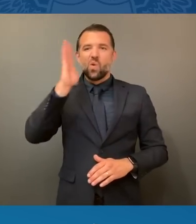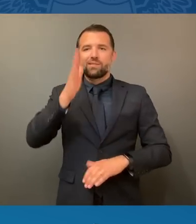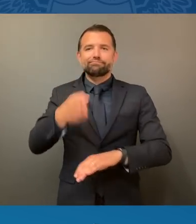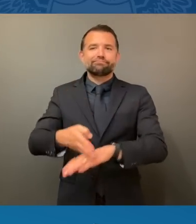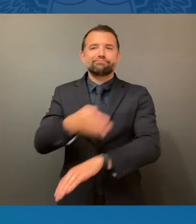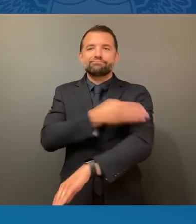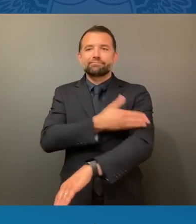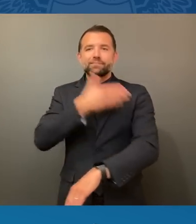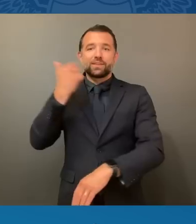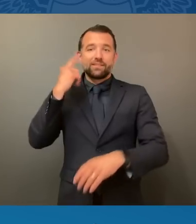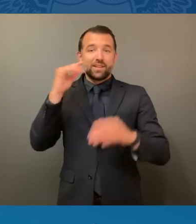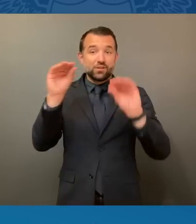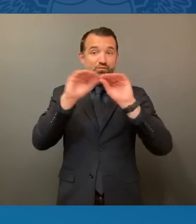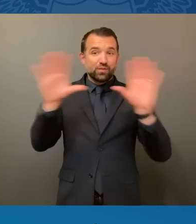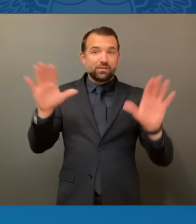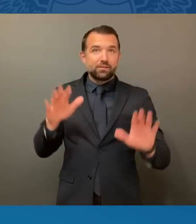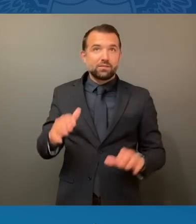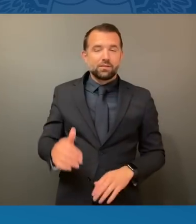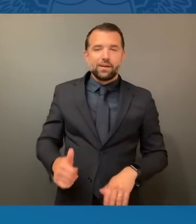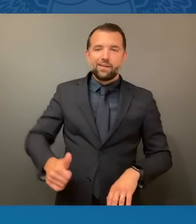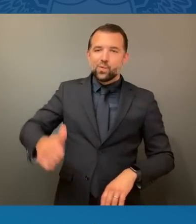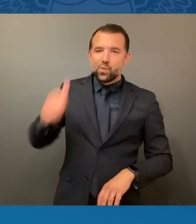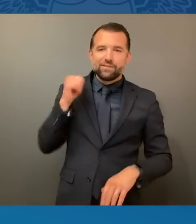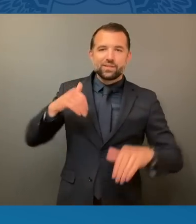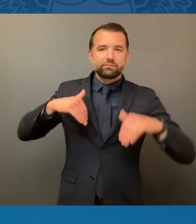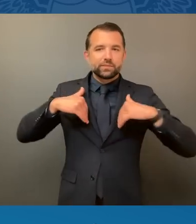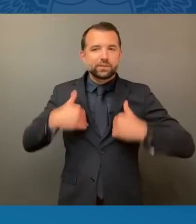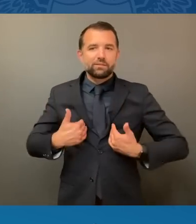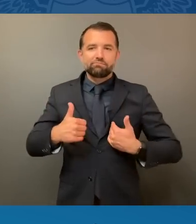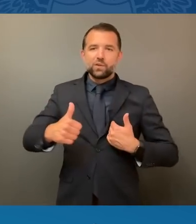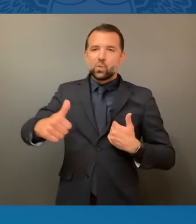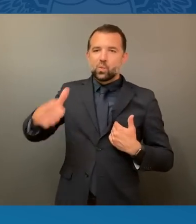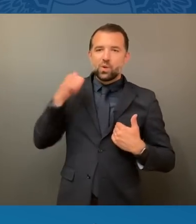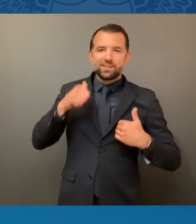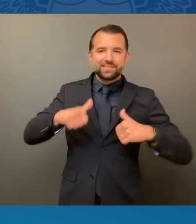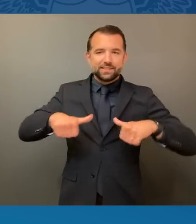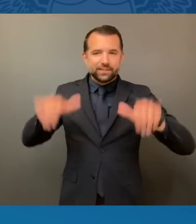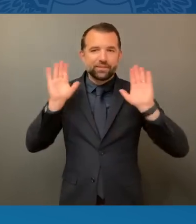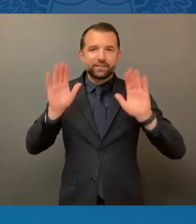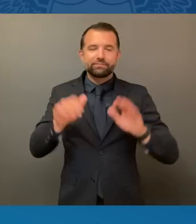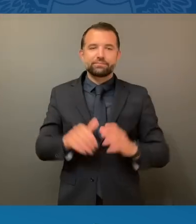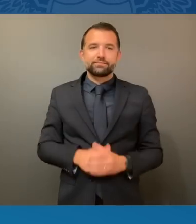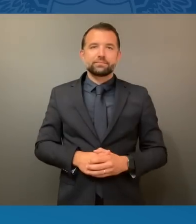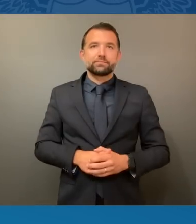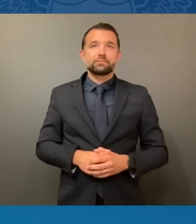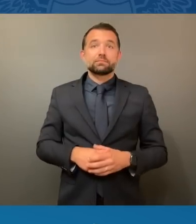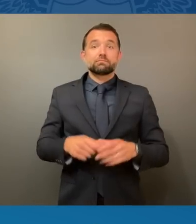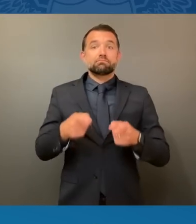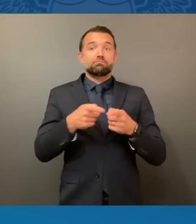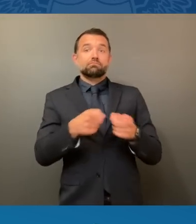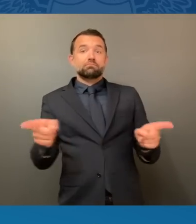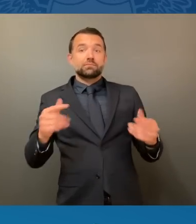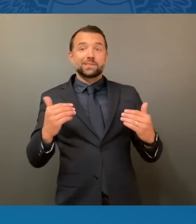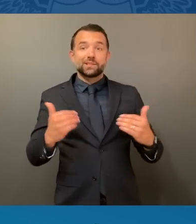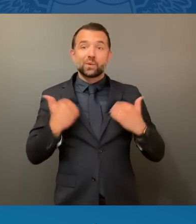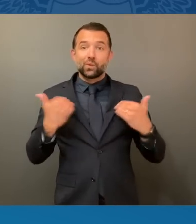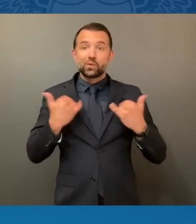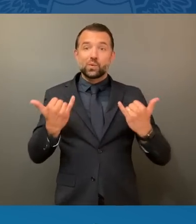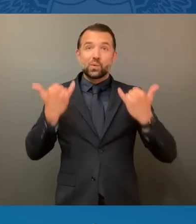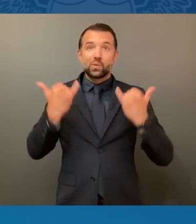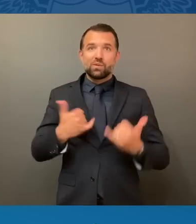tire. And the future will always be brighter because we are the ones raising the youth of today and of